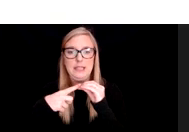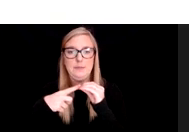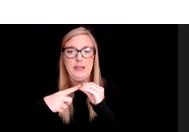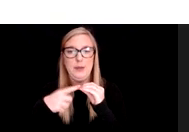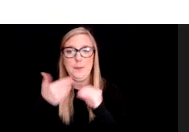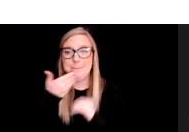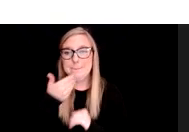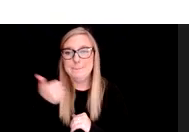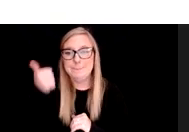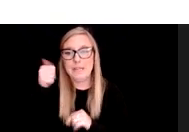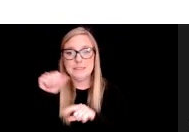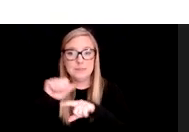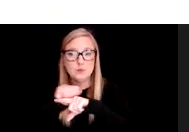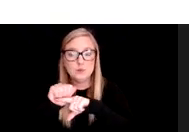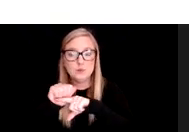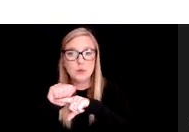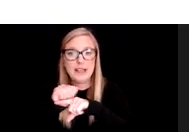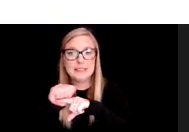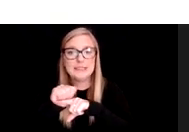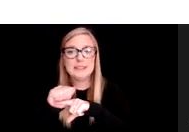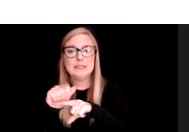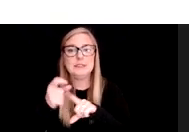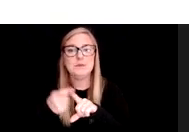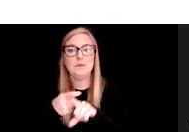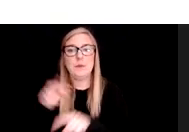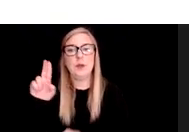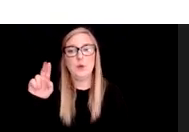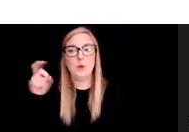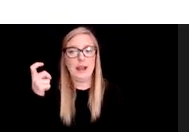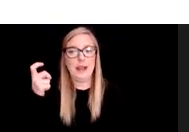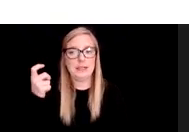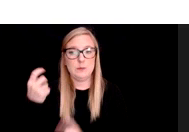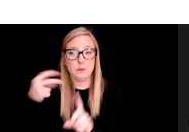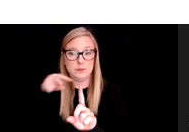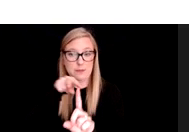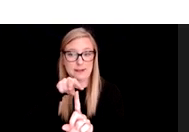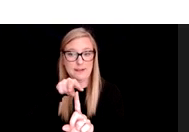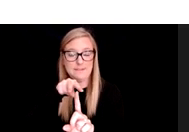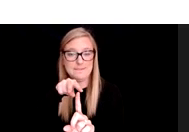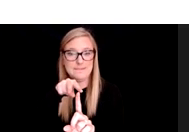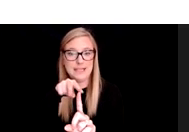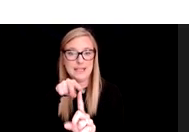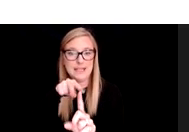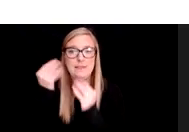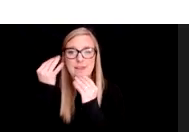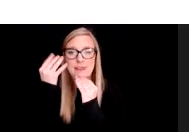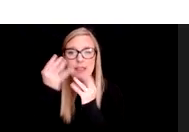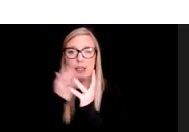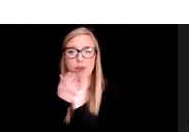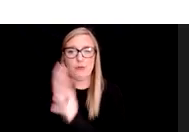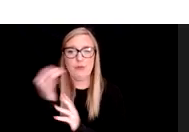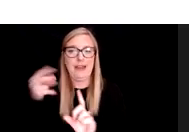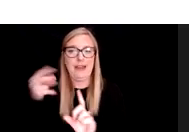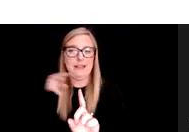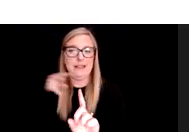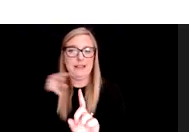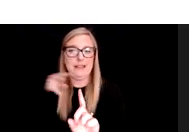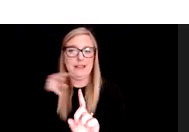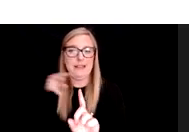best practices from a UX perspective and kind of thinking with that lens for how this applies